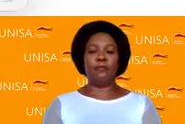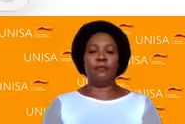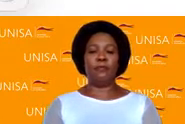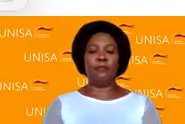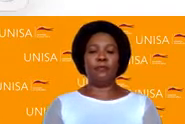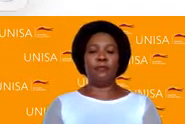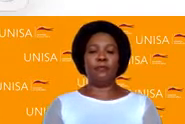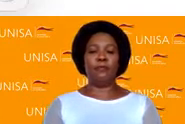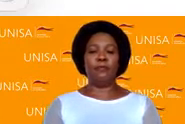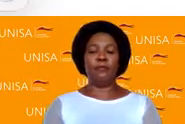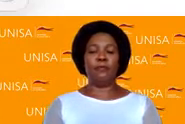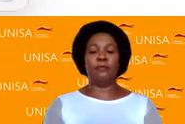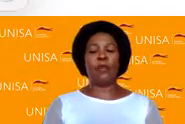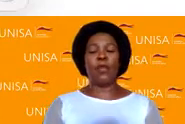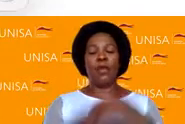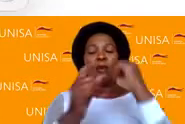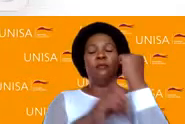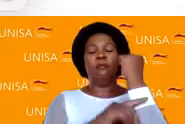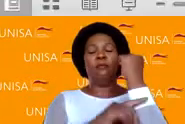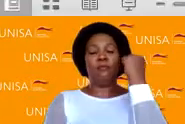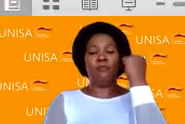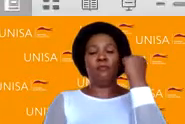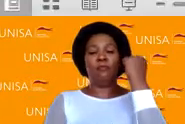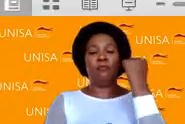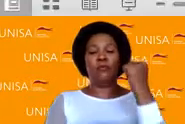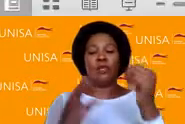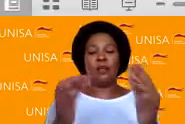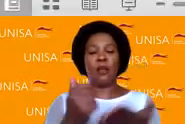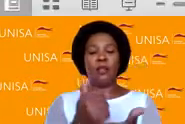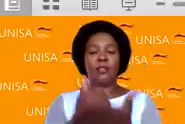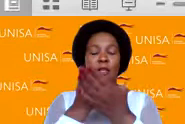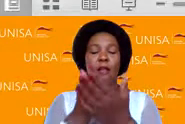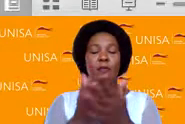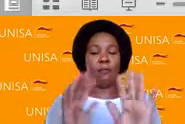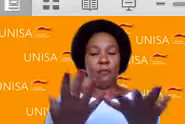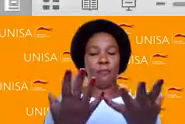Okay, so just the last one, and that's the getting help.